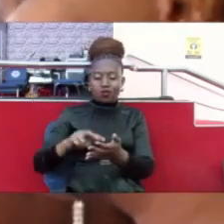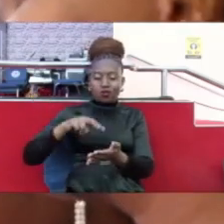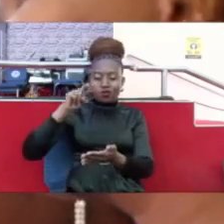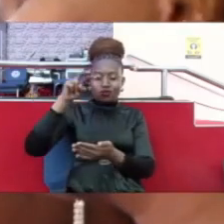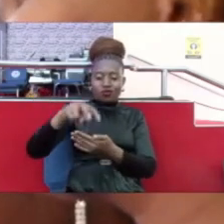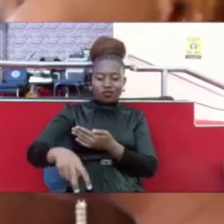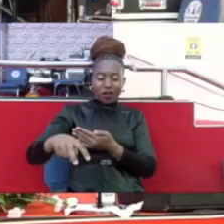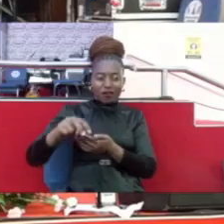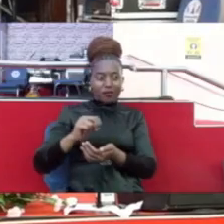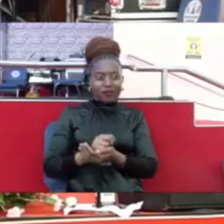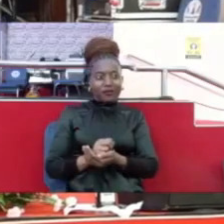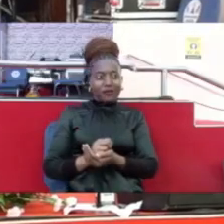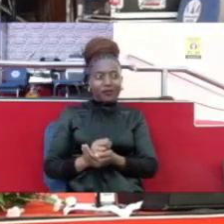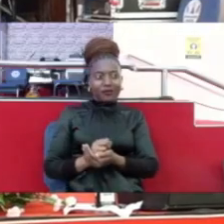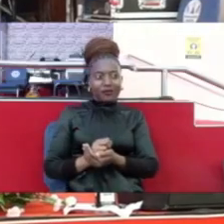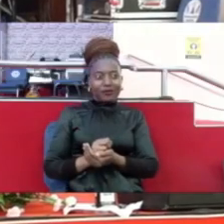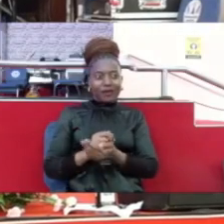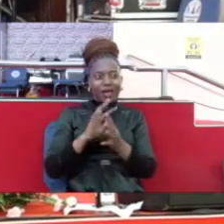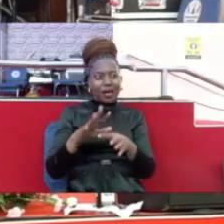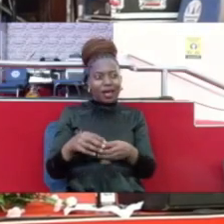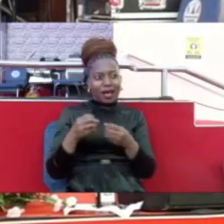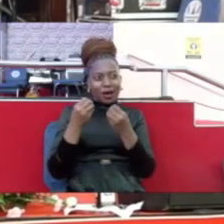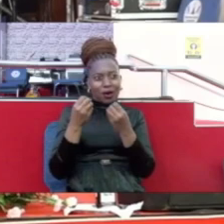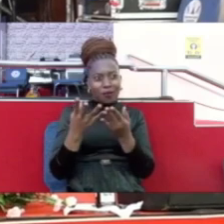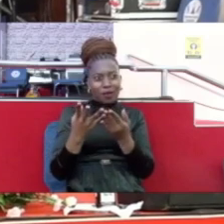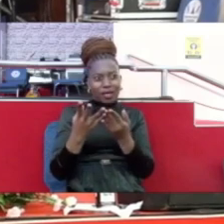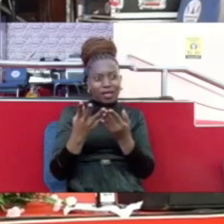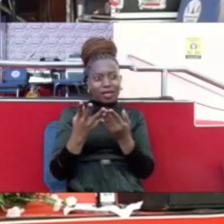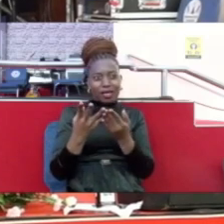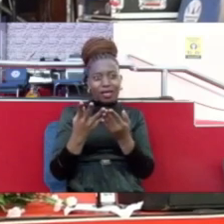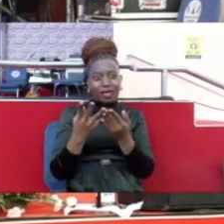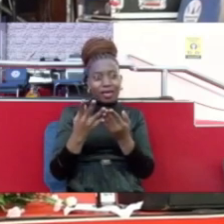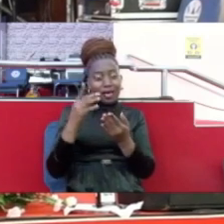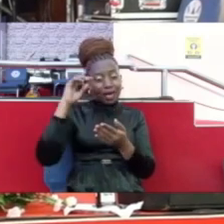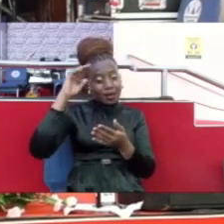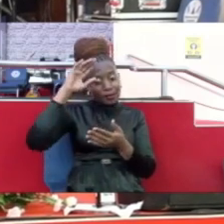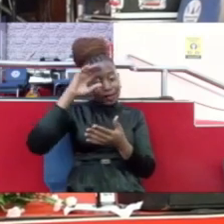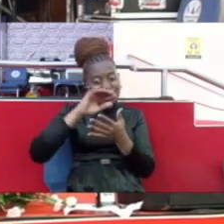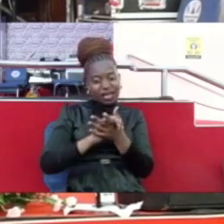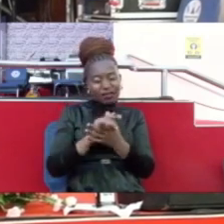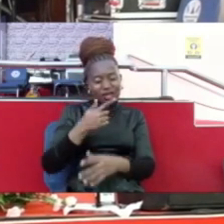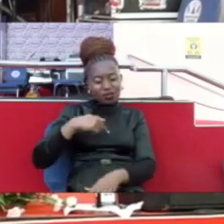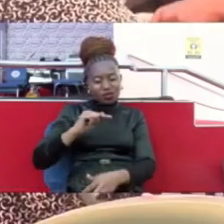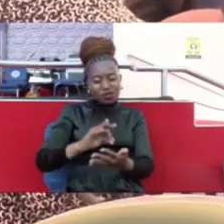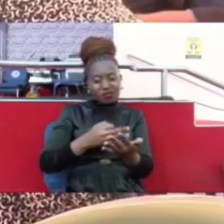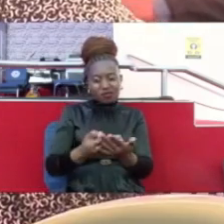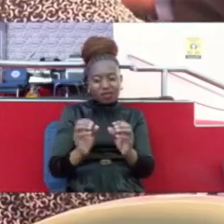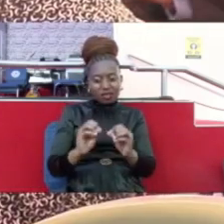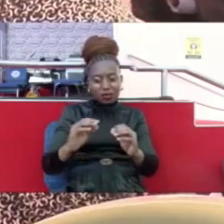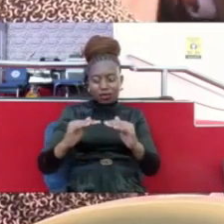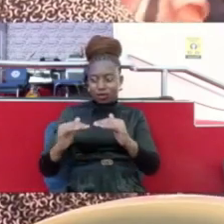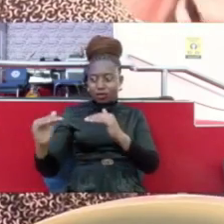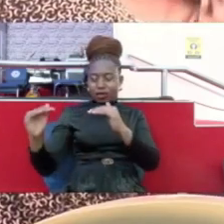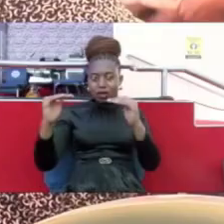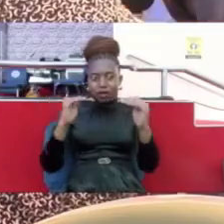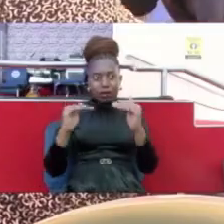kwenye huu kingo, how many of you believe we'll float? Ni wangapi wanaamini tutaelea tu hapa? How many of you believe we'll crash to